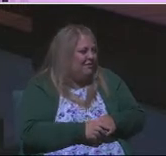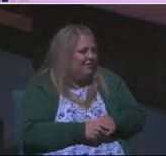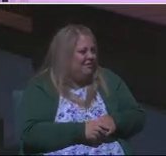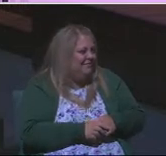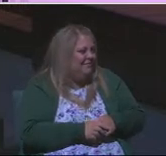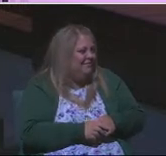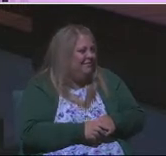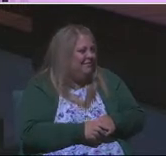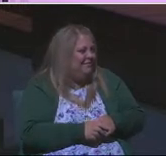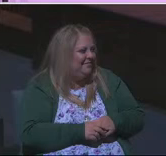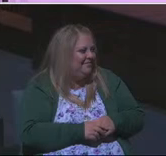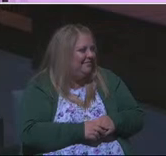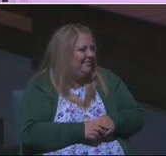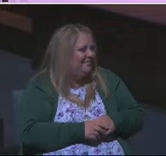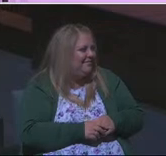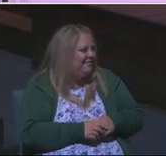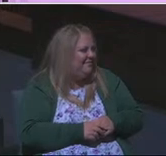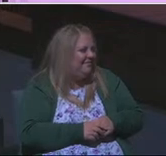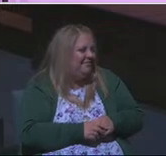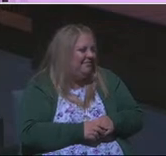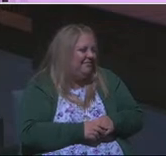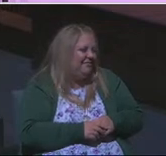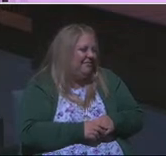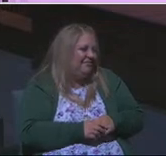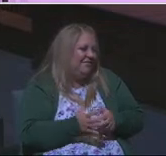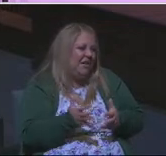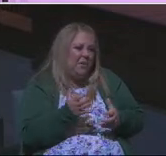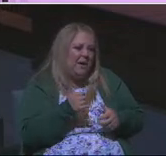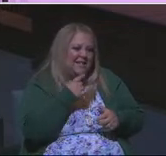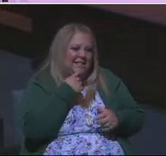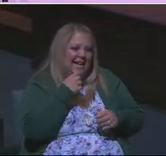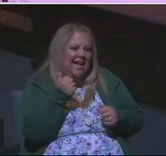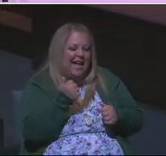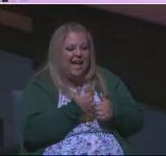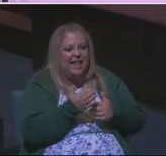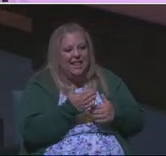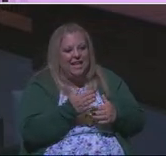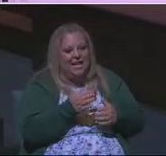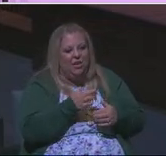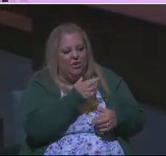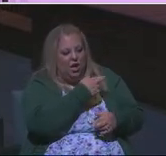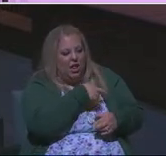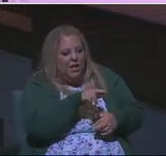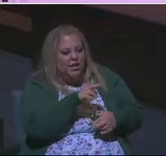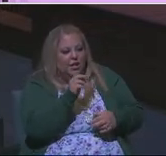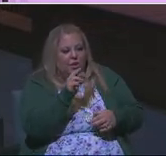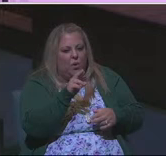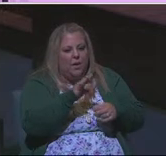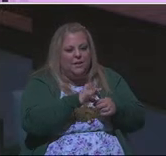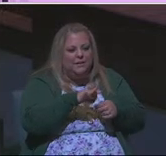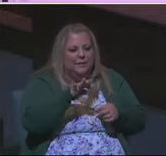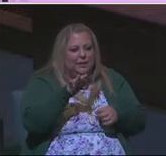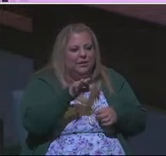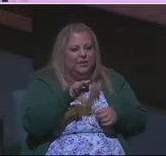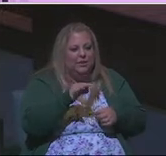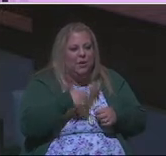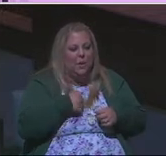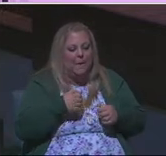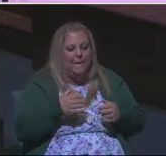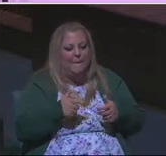Thank you. They didn't want to mention anything religious or spiritual. So on the day of the show, Big Bird walks